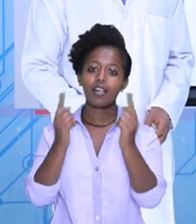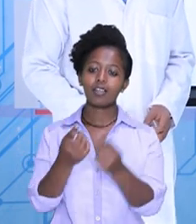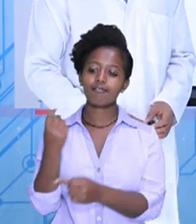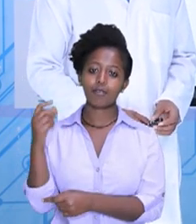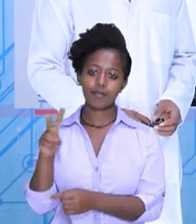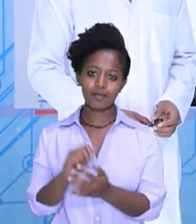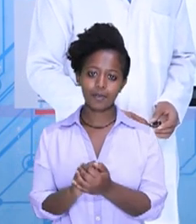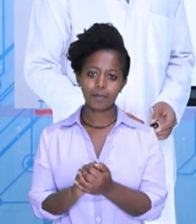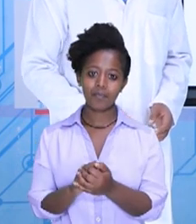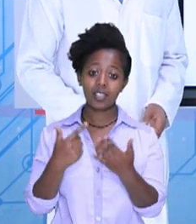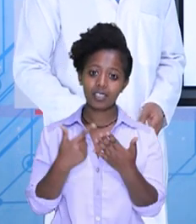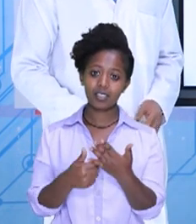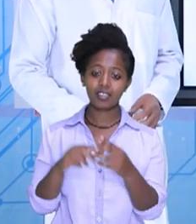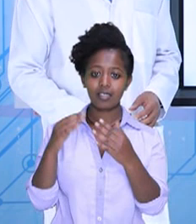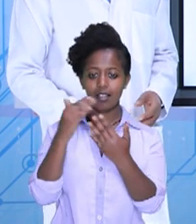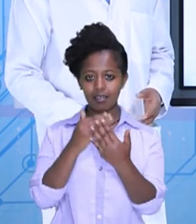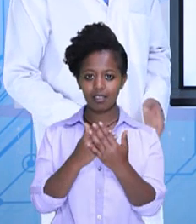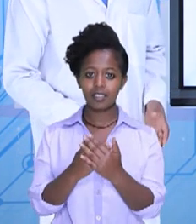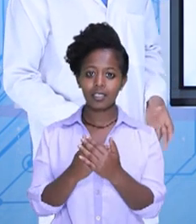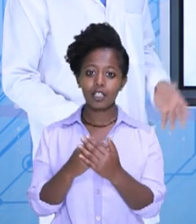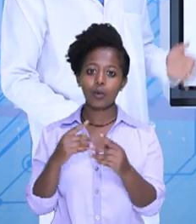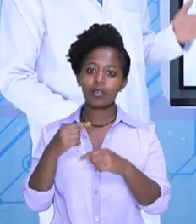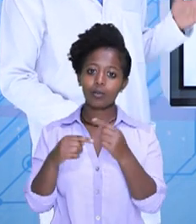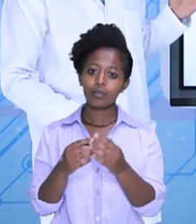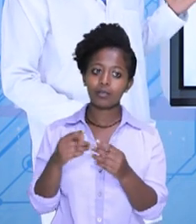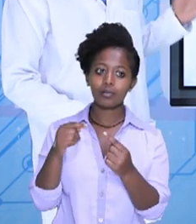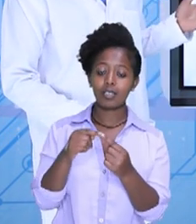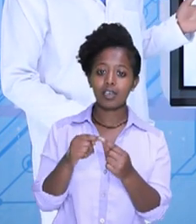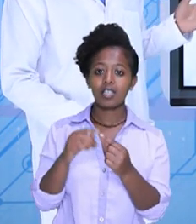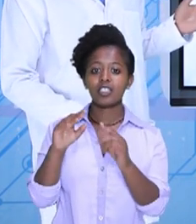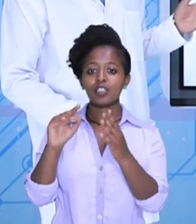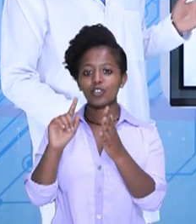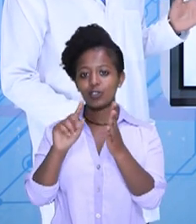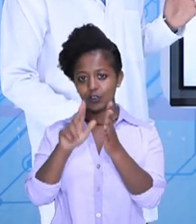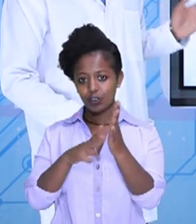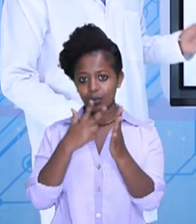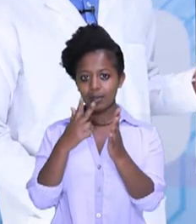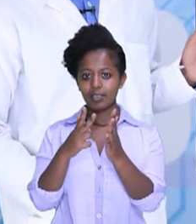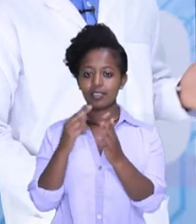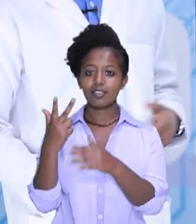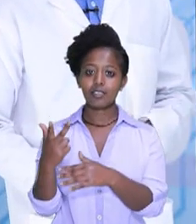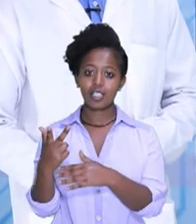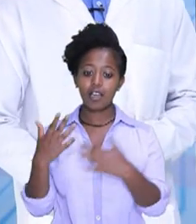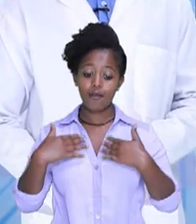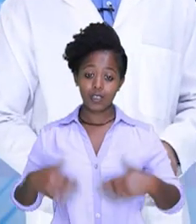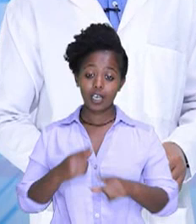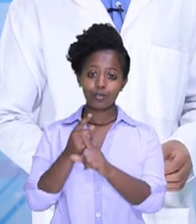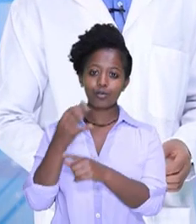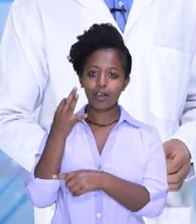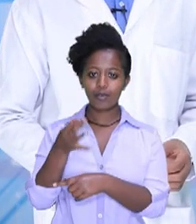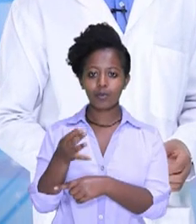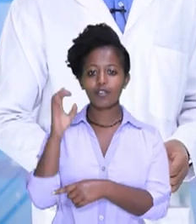12. In this lesson, we are going to see the chapter 3, physical geography